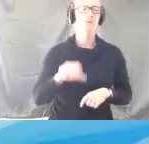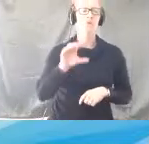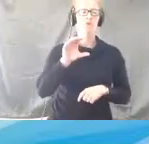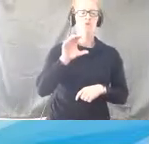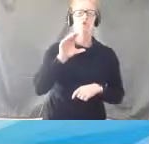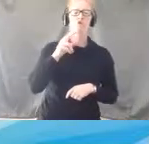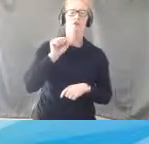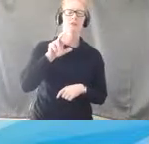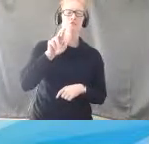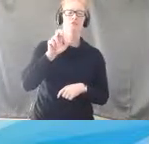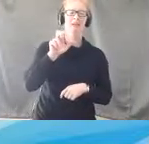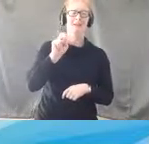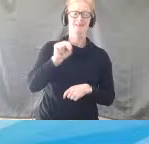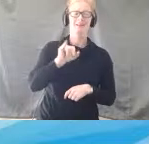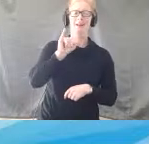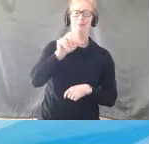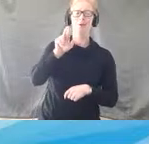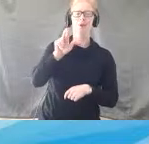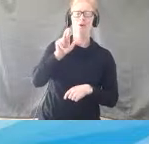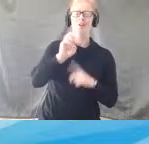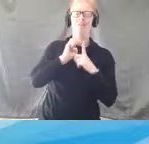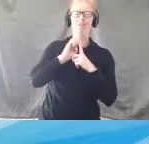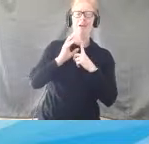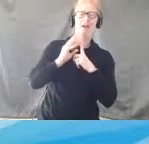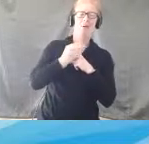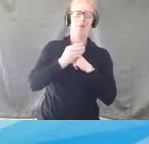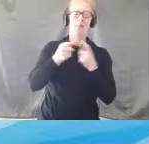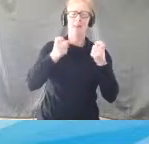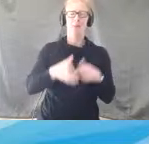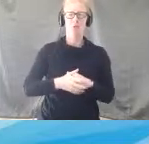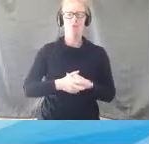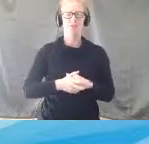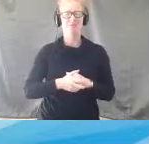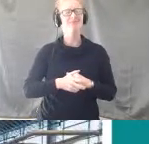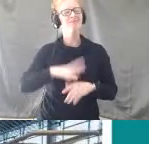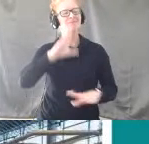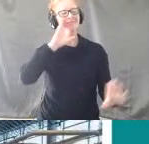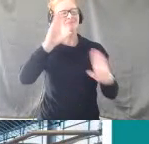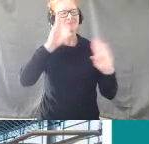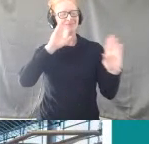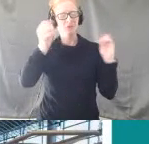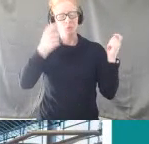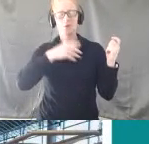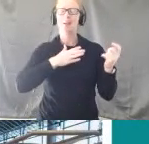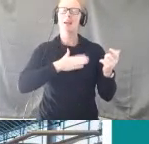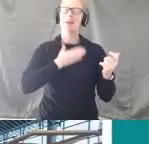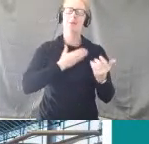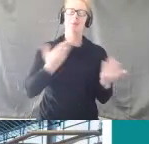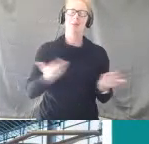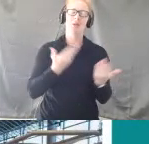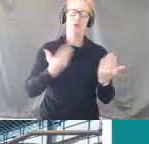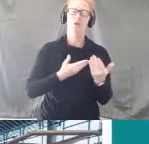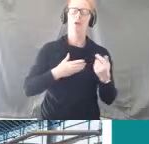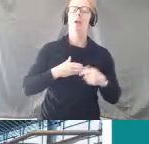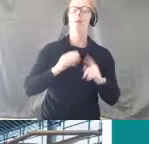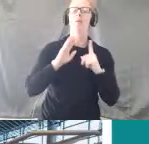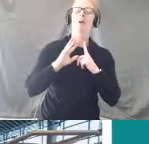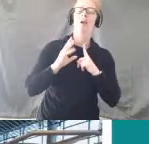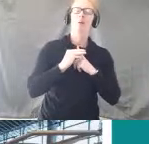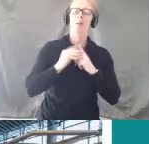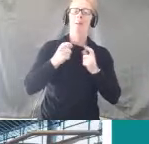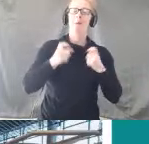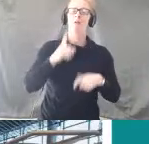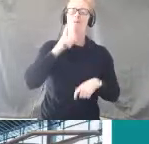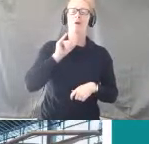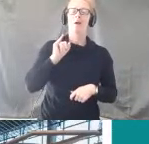you. Thanks, Anita. Good morning, everybody. Great to be with you. Again, Chris Regan, Environmental Manager for IBR. I'm going to